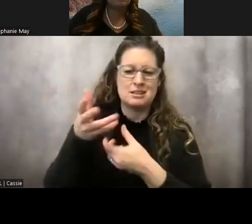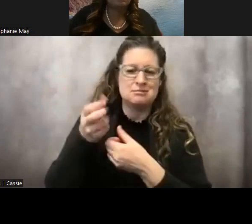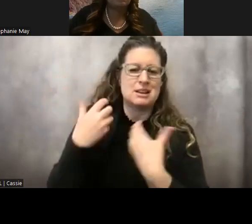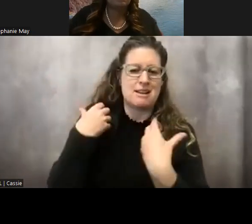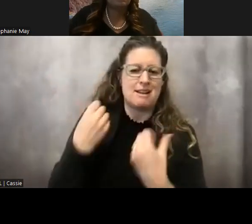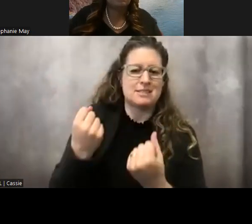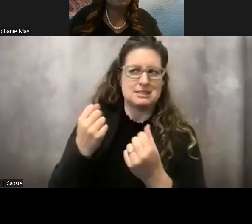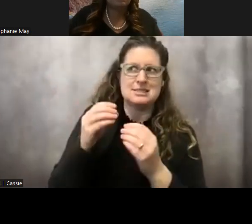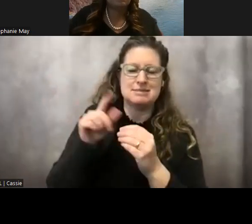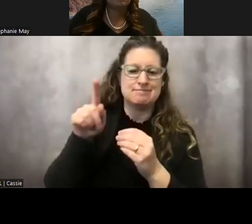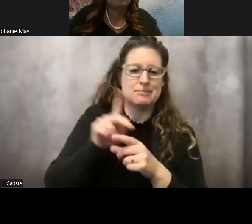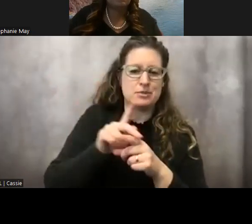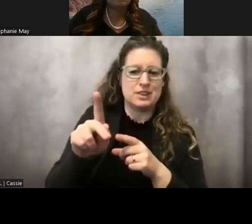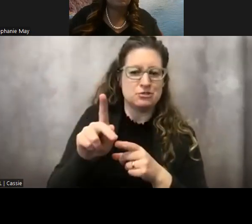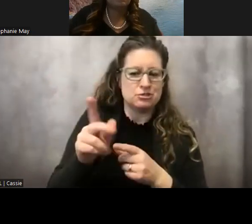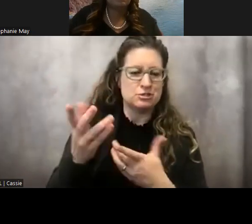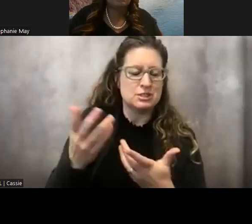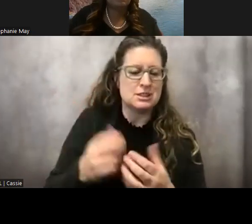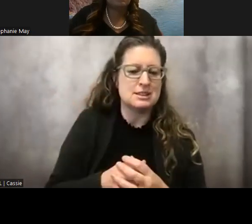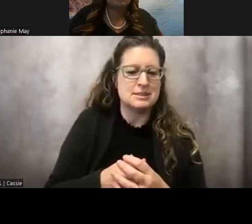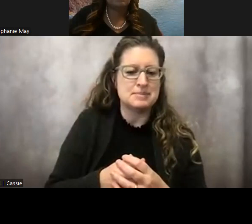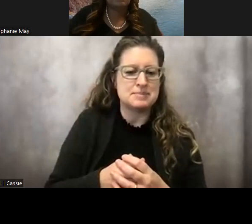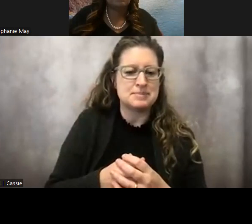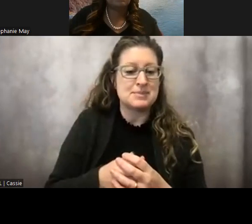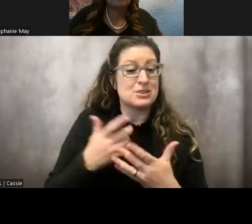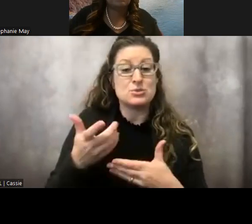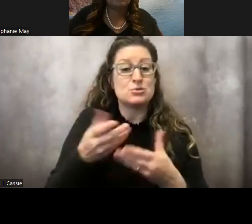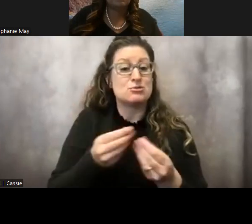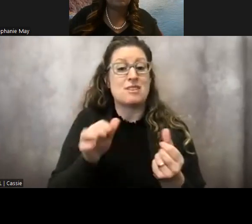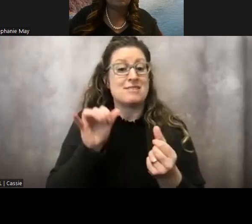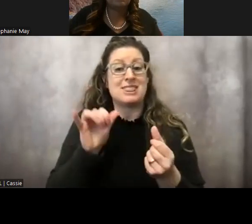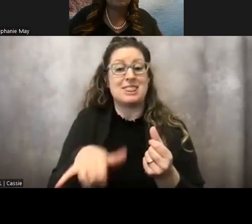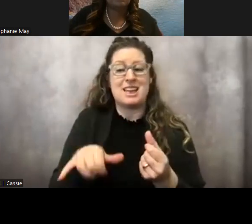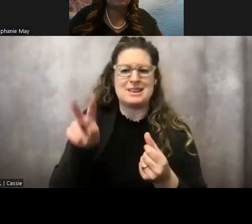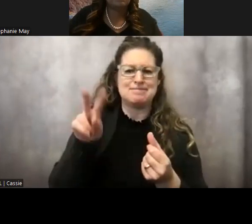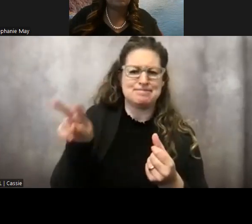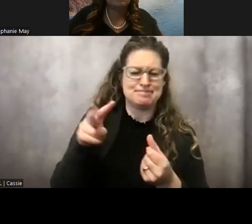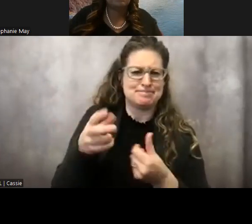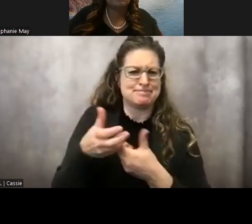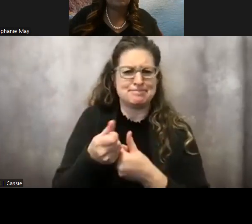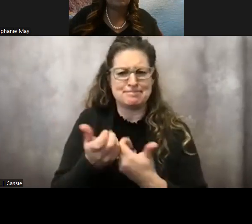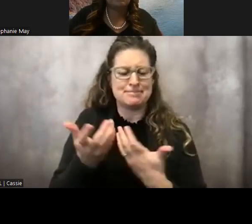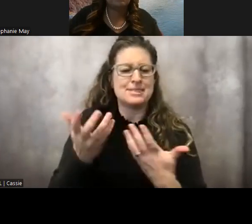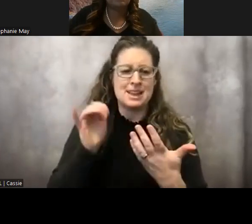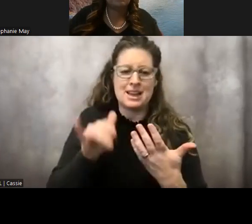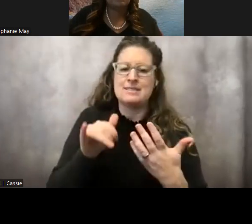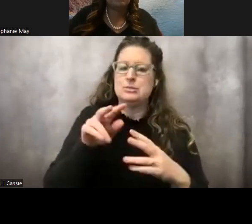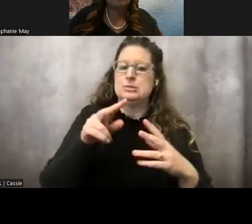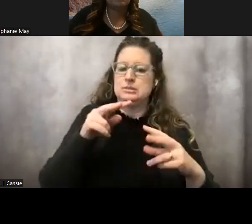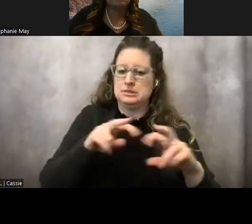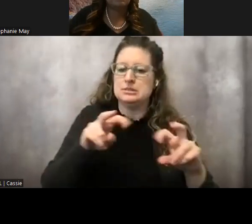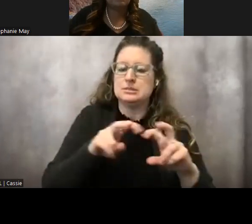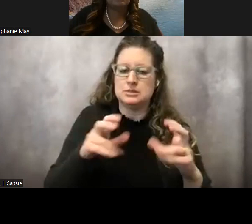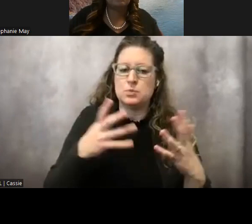is, in order to solve that problem, we would have to really take a deep look at the structures and the systems that we have in place to deal